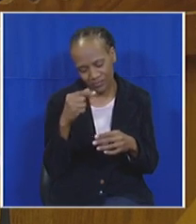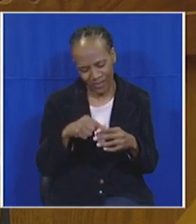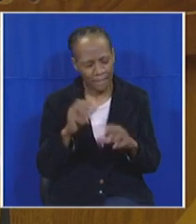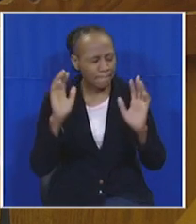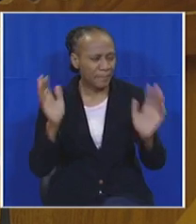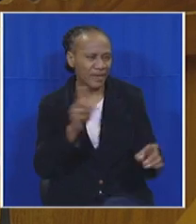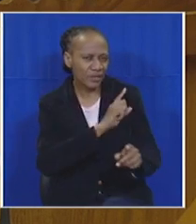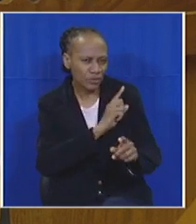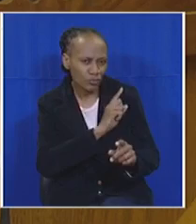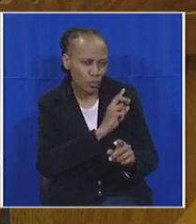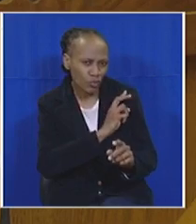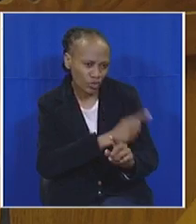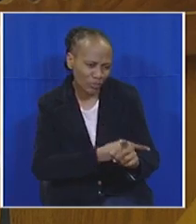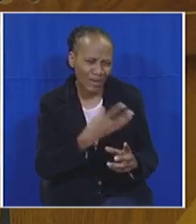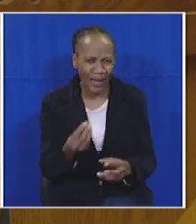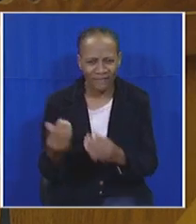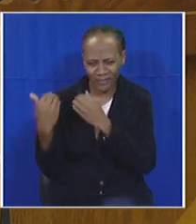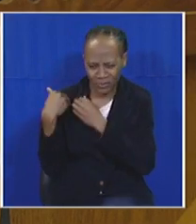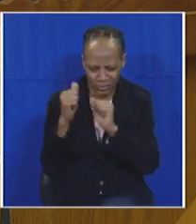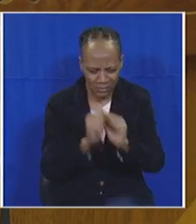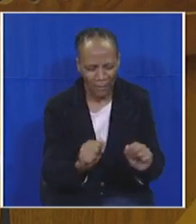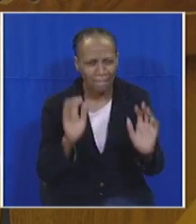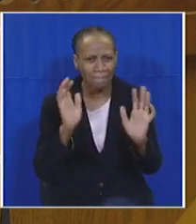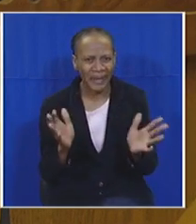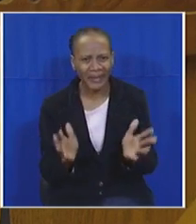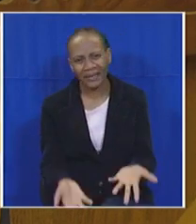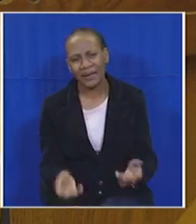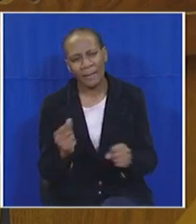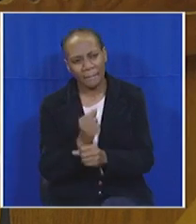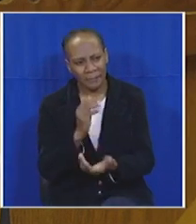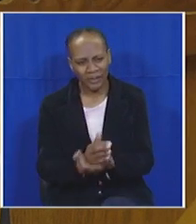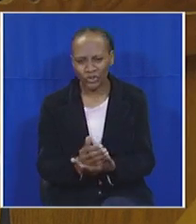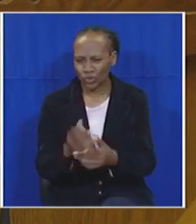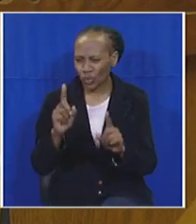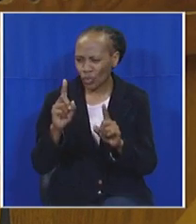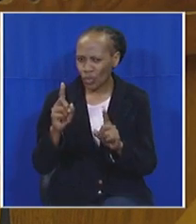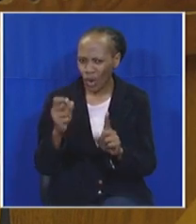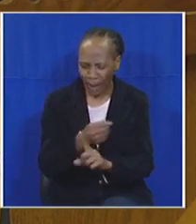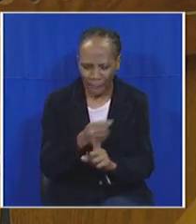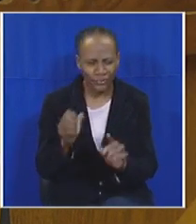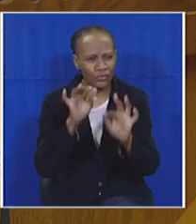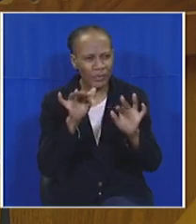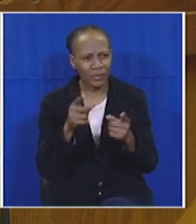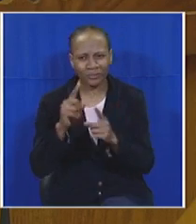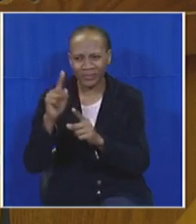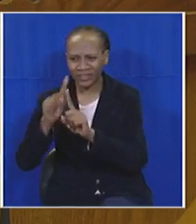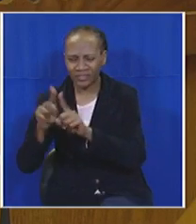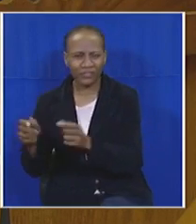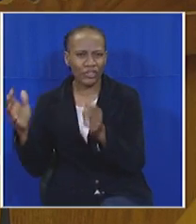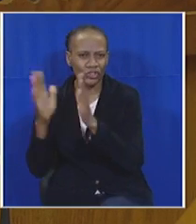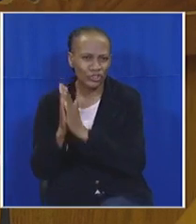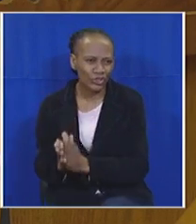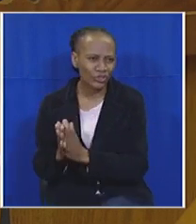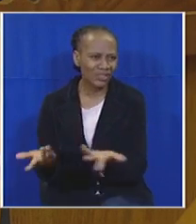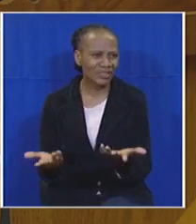of investigating initiation deaths, exploitation of our people by bogus churches. It has to deal with sexual abuse of young women